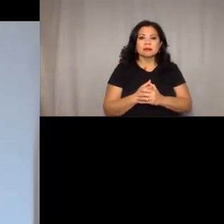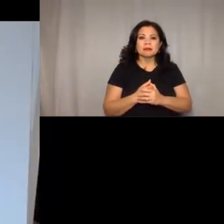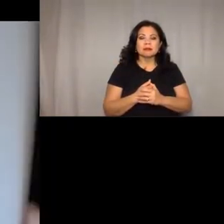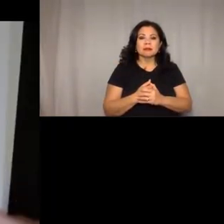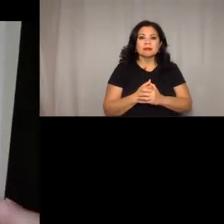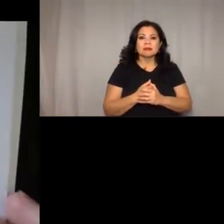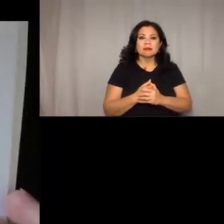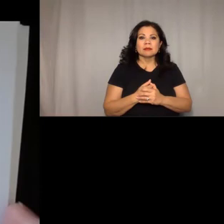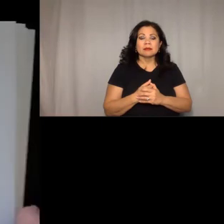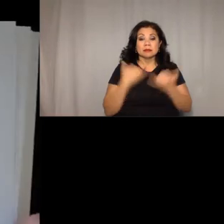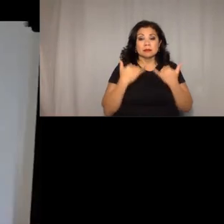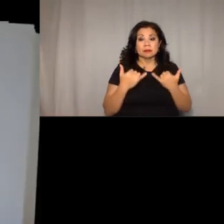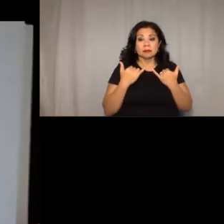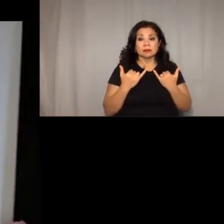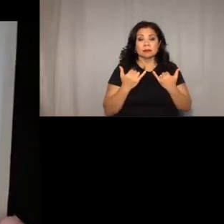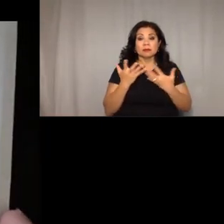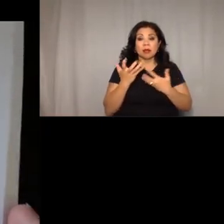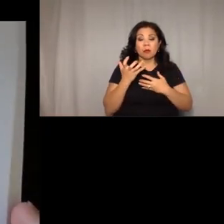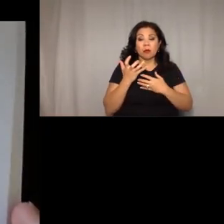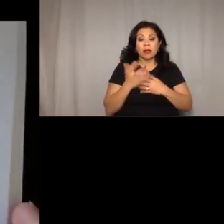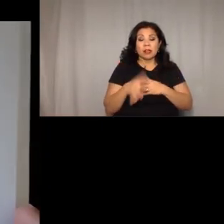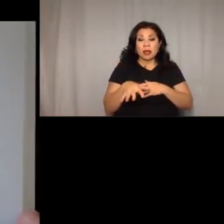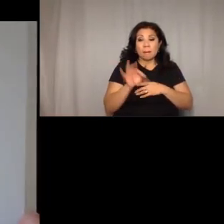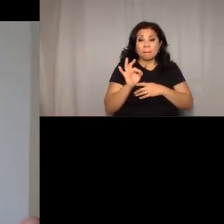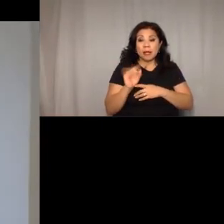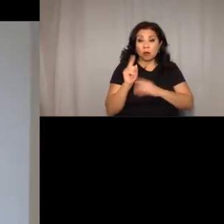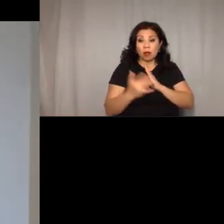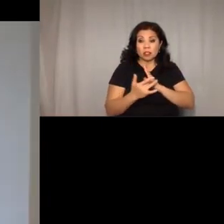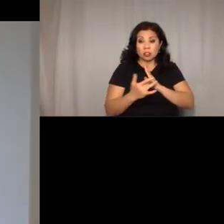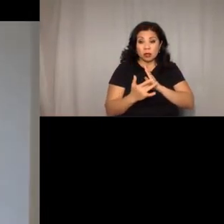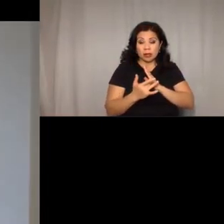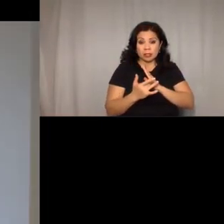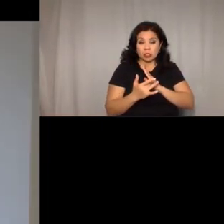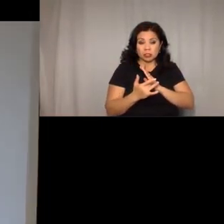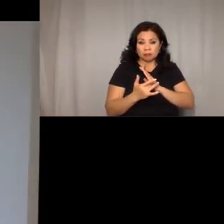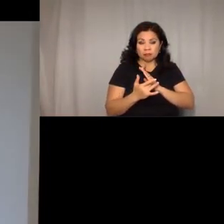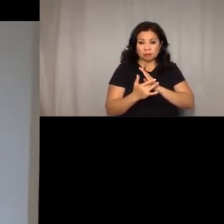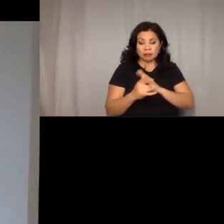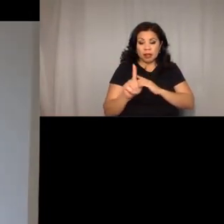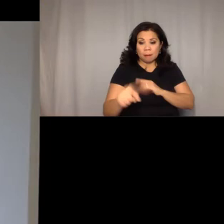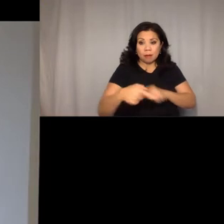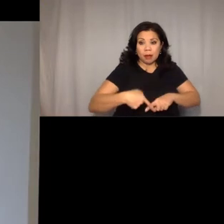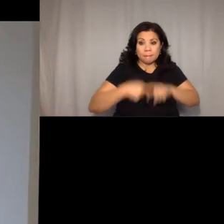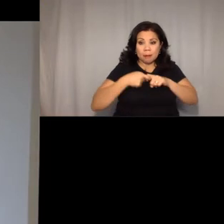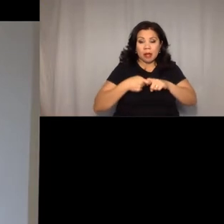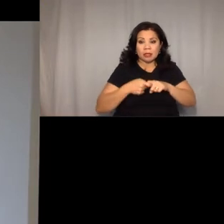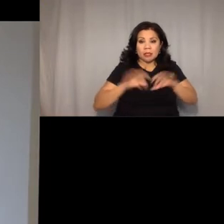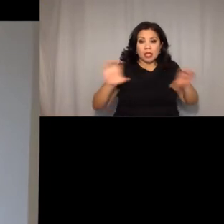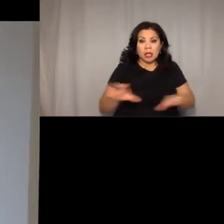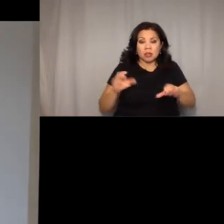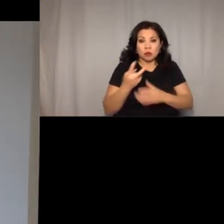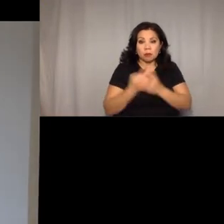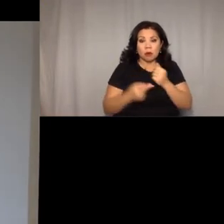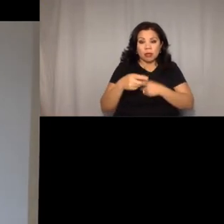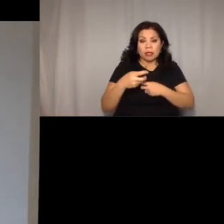So at this point, I want you to pick one of those strategies and press pause and try it out with both of